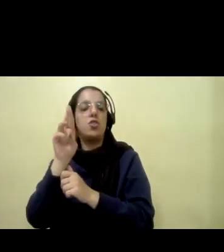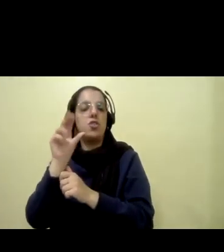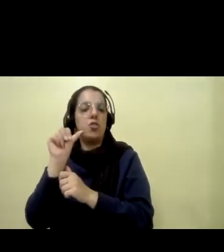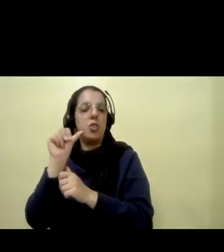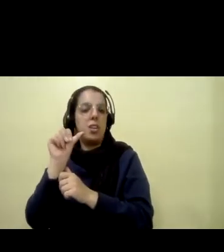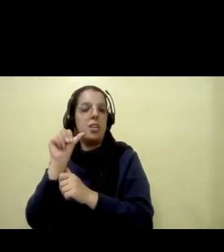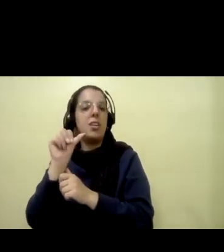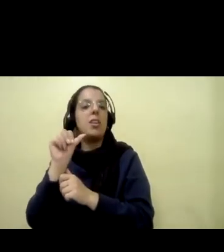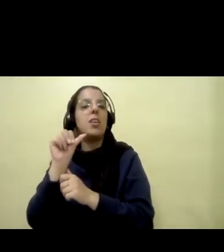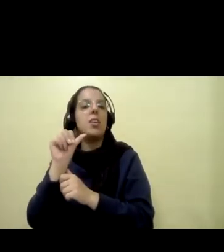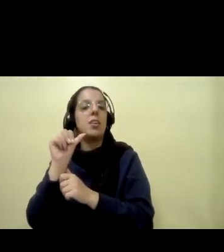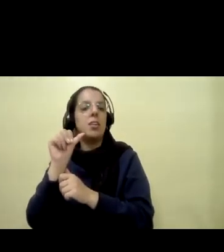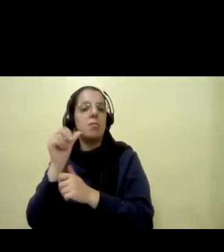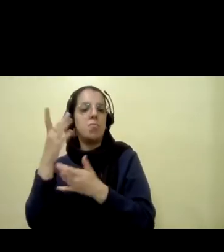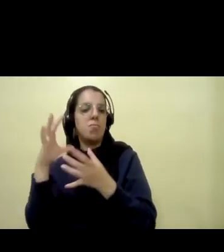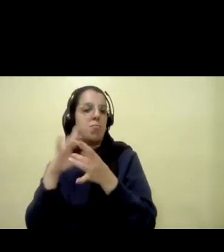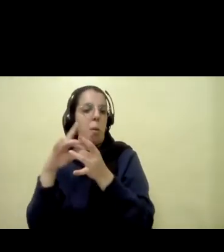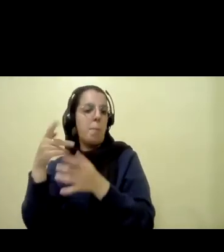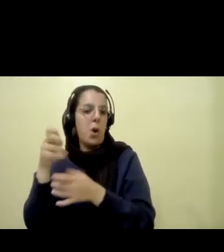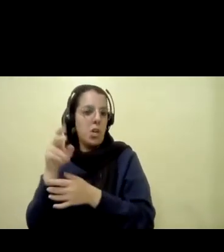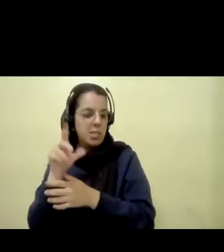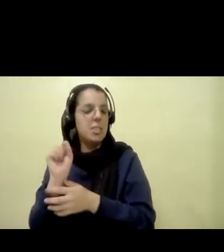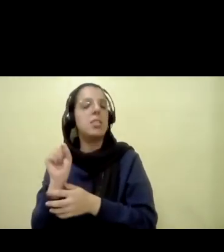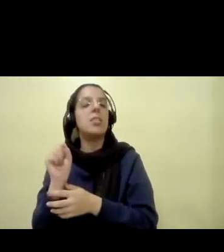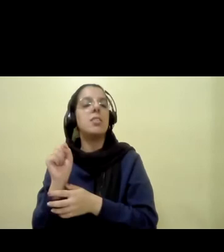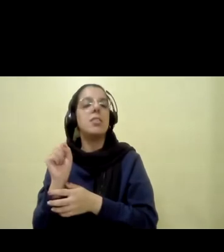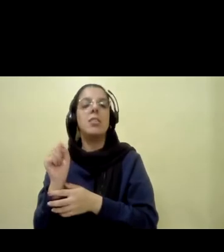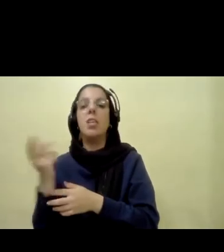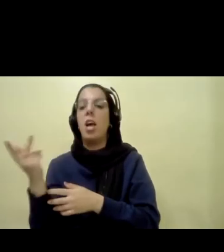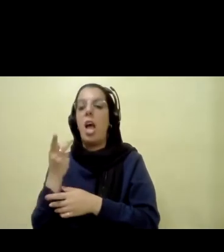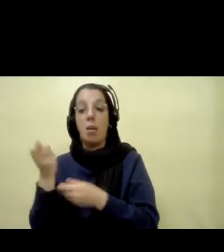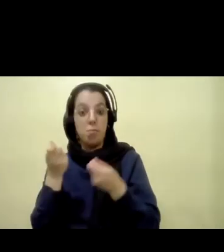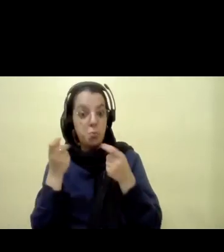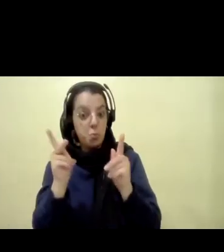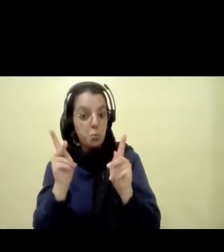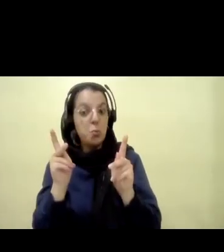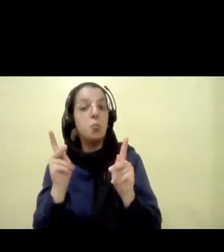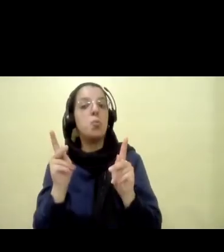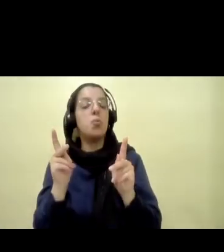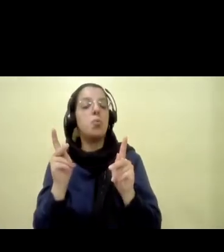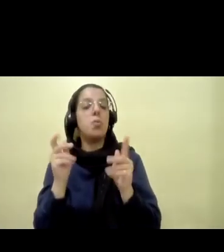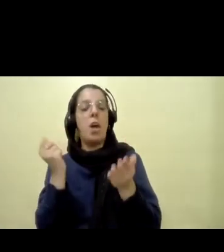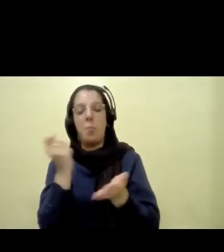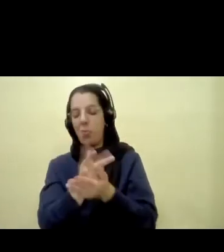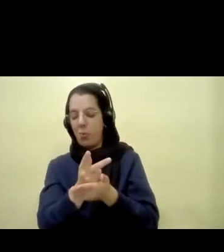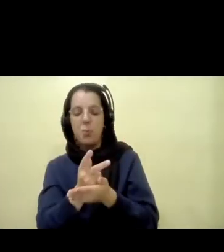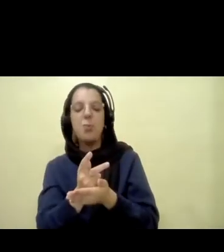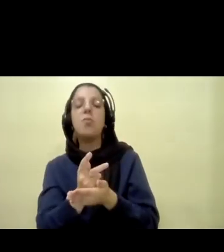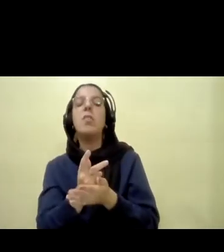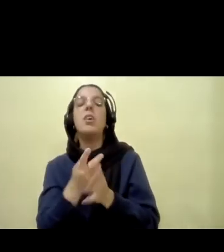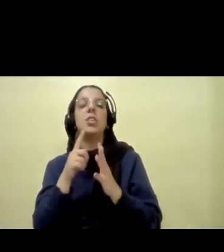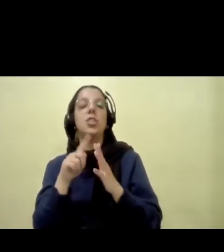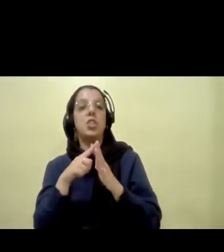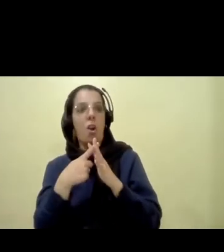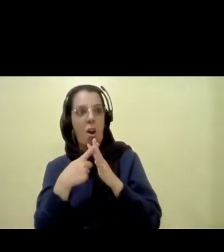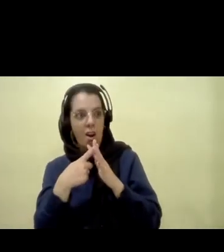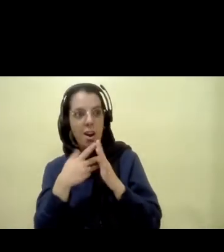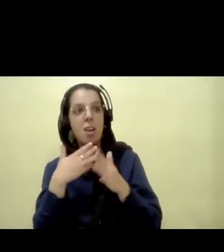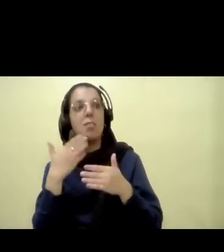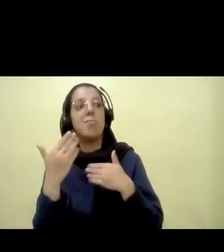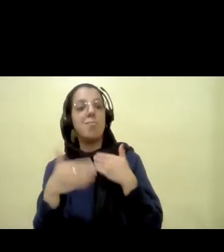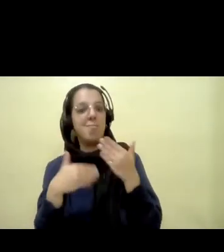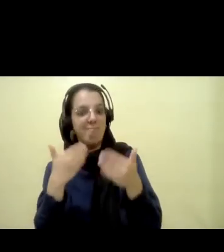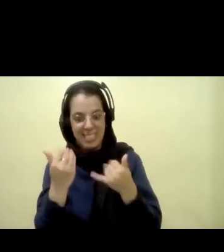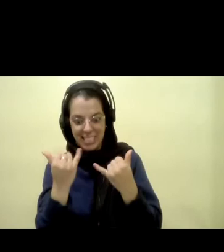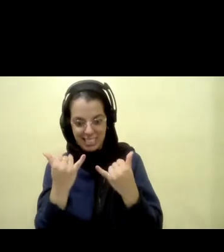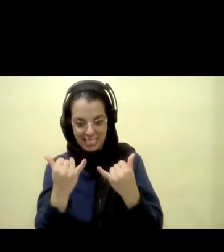in parks, and we got me a permit, and we started the whole process. So now I'm looking to